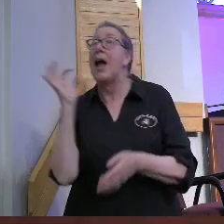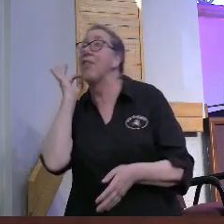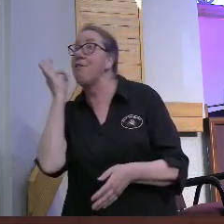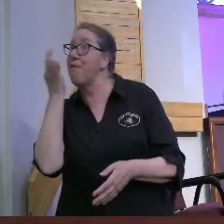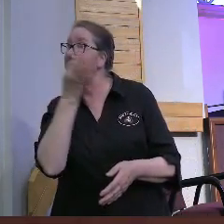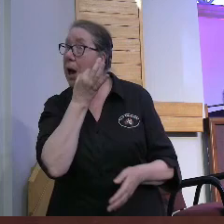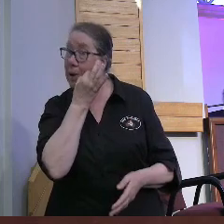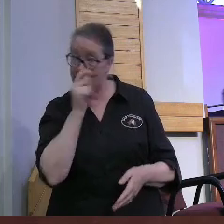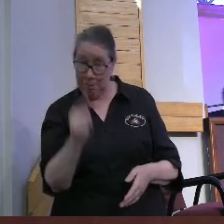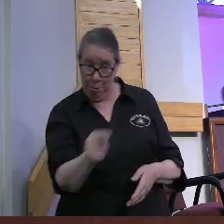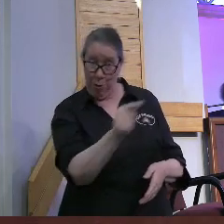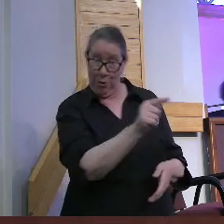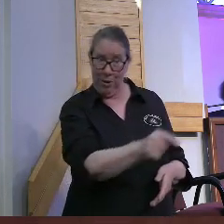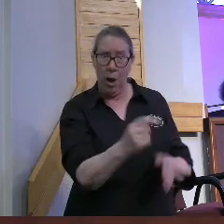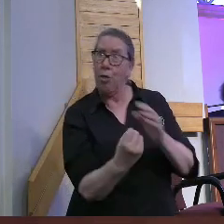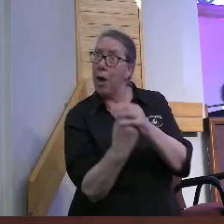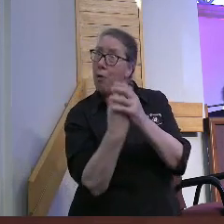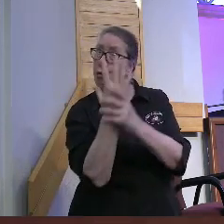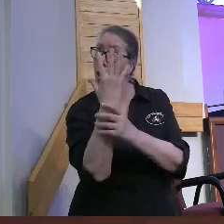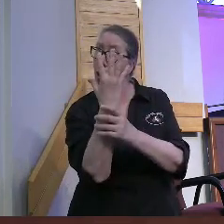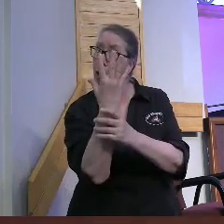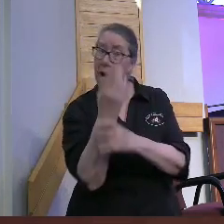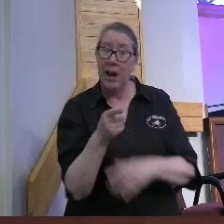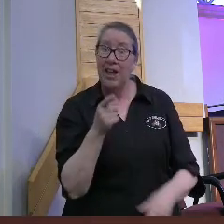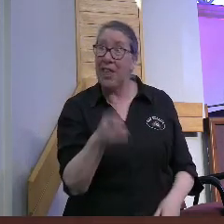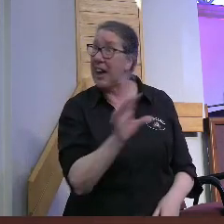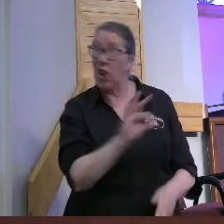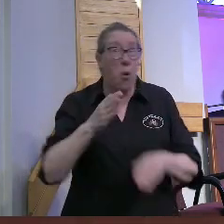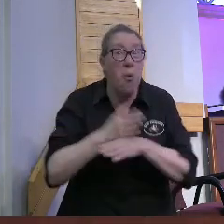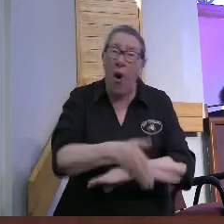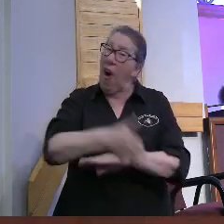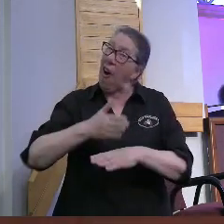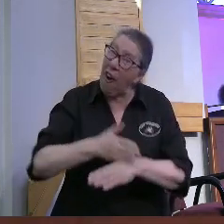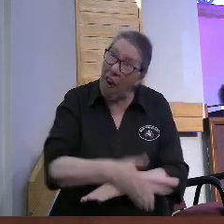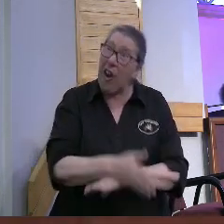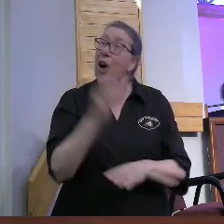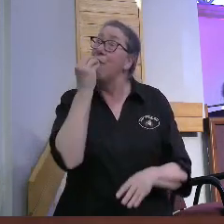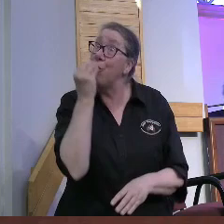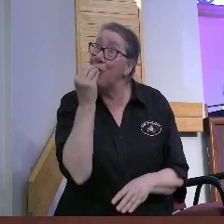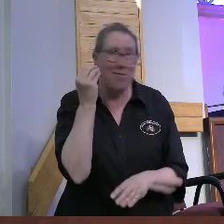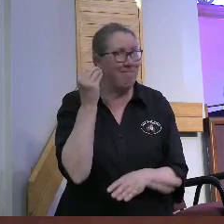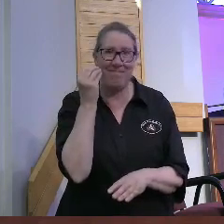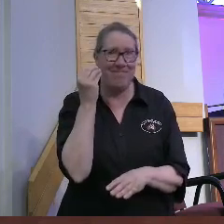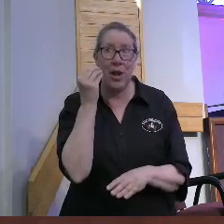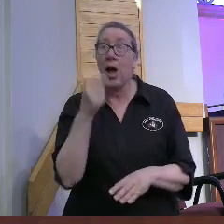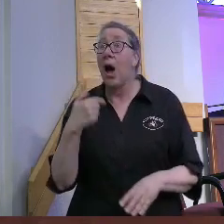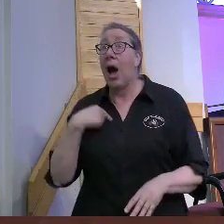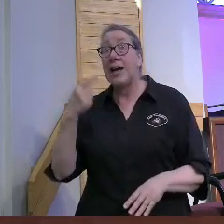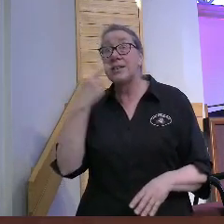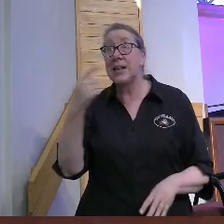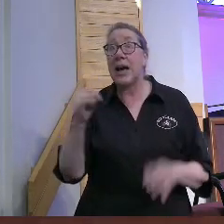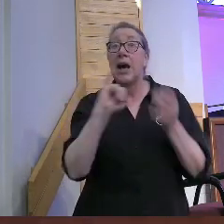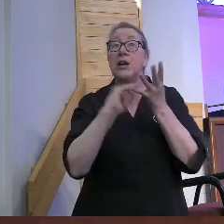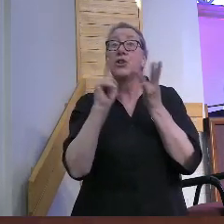field. Look how they grow. They neither toil nor spin. And yet I say unto you that even Solomon in all